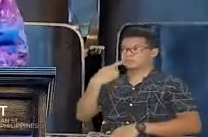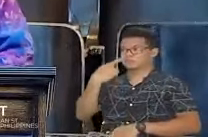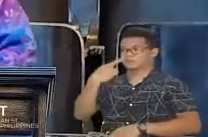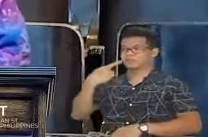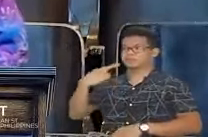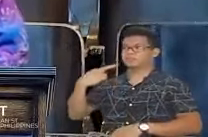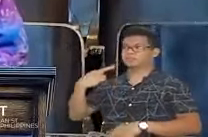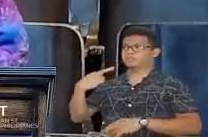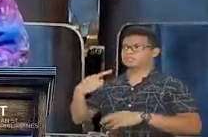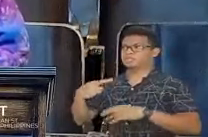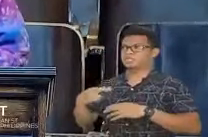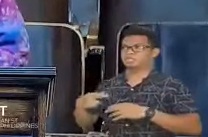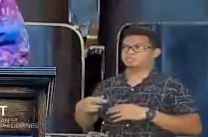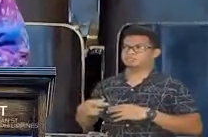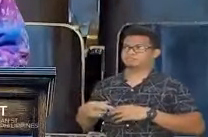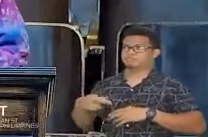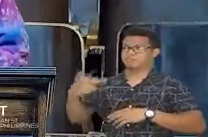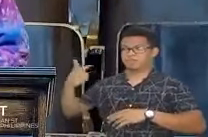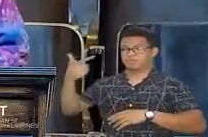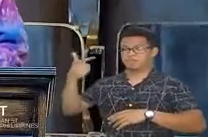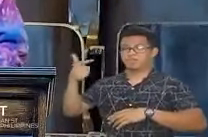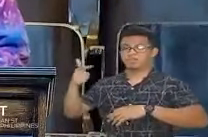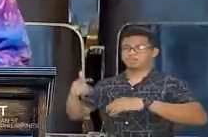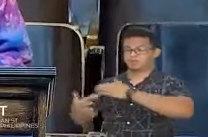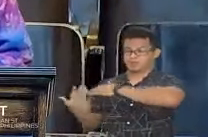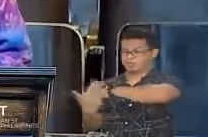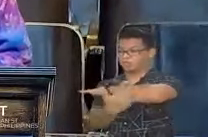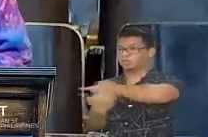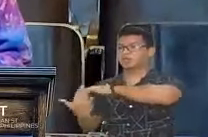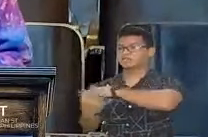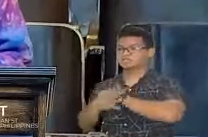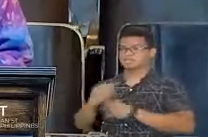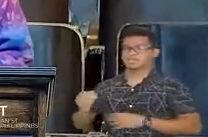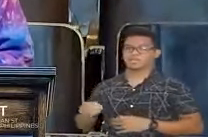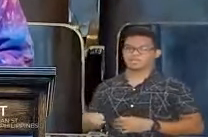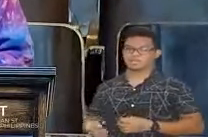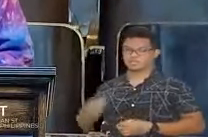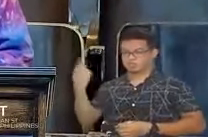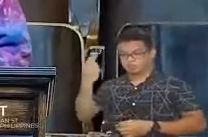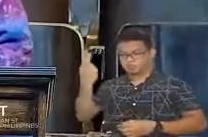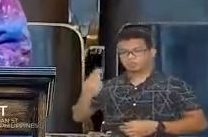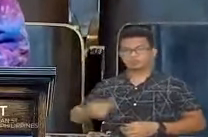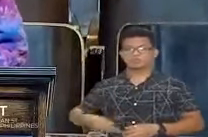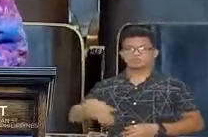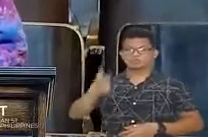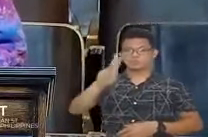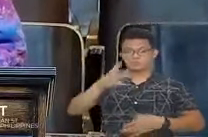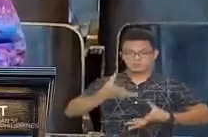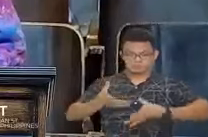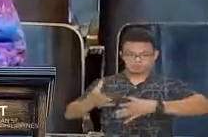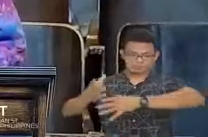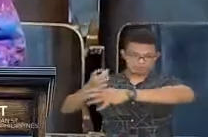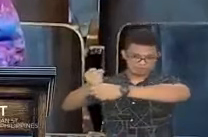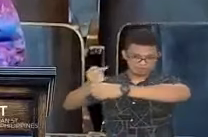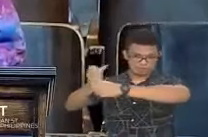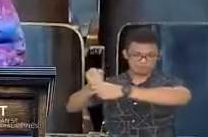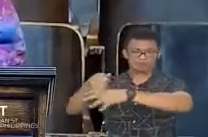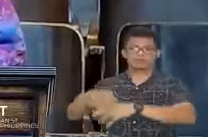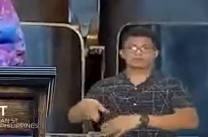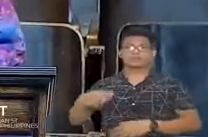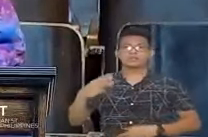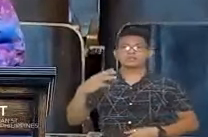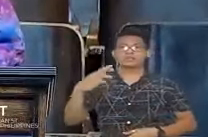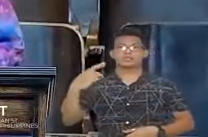cow white milk. Then they cook the milk yellow. That's a